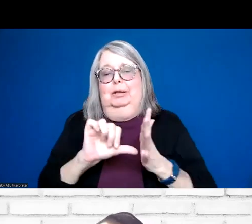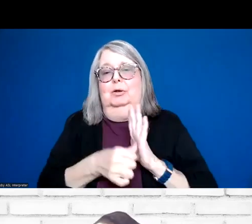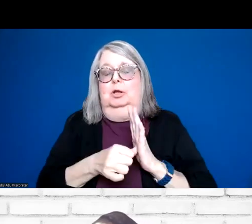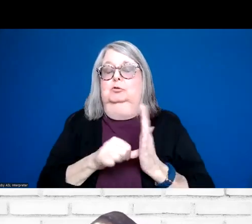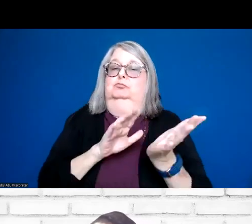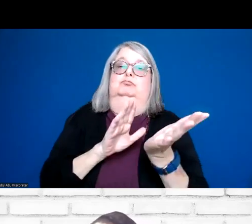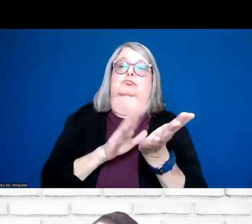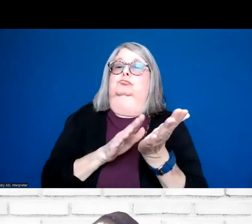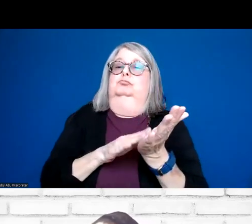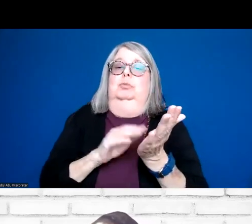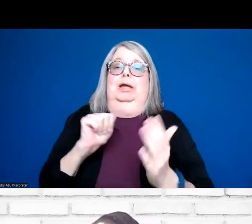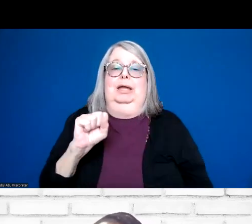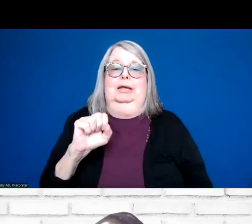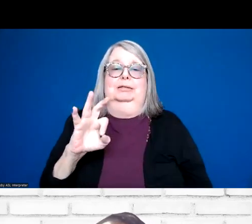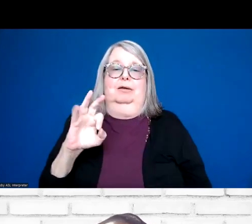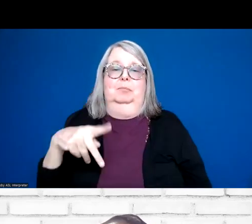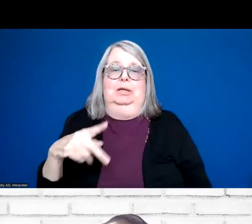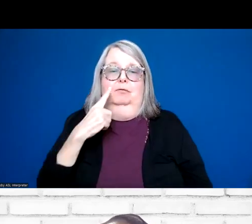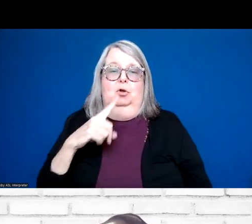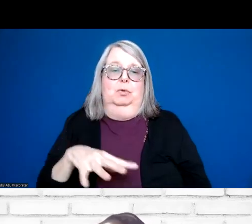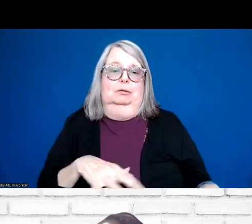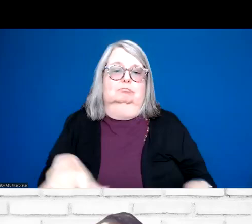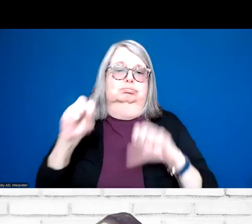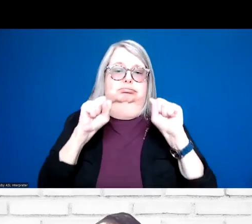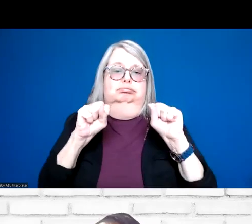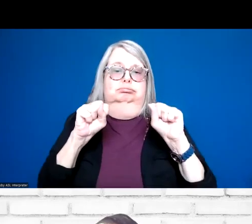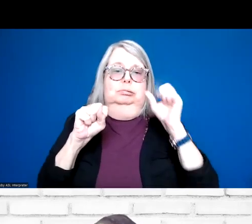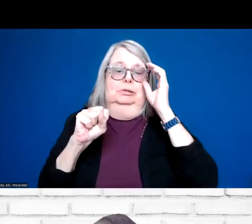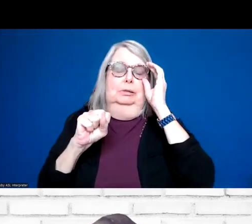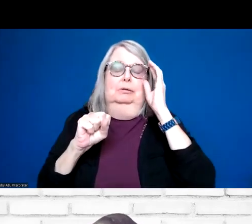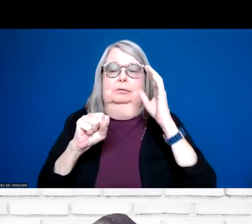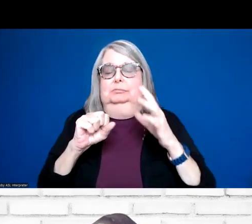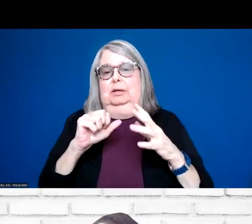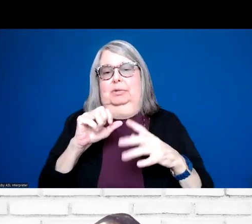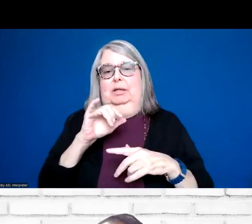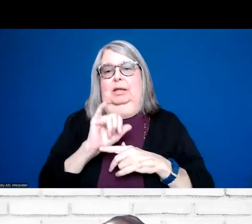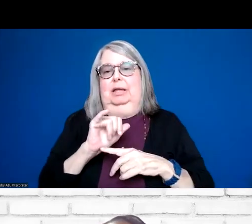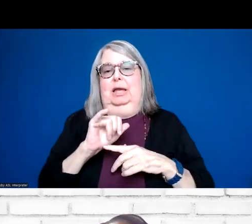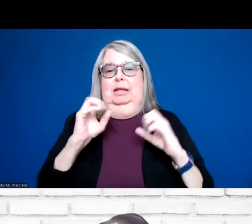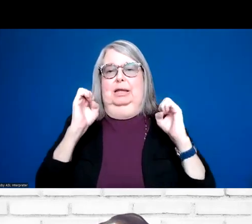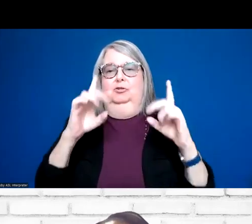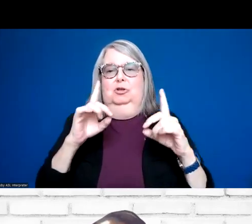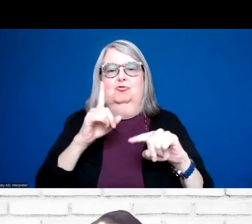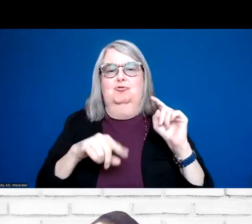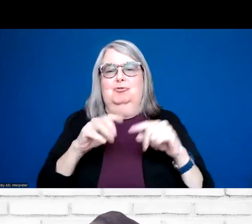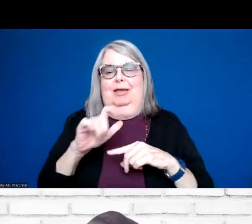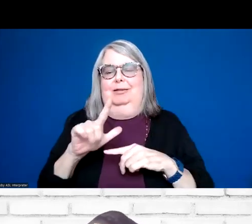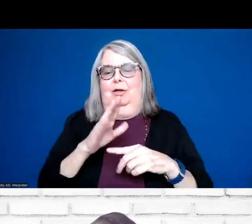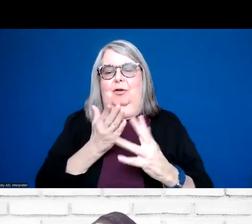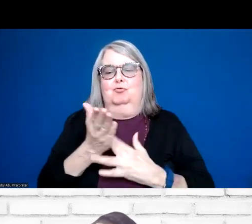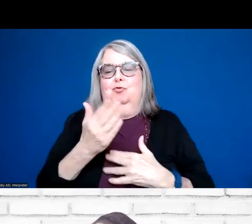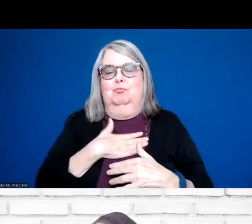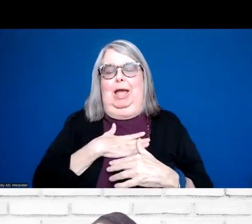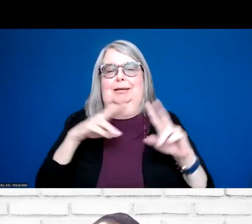kudos to AFSP for really taking up this mantle of education. If you can't tell by my title, I am a huge